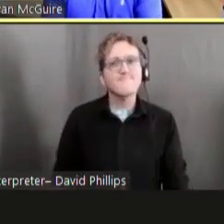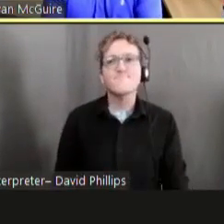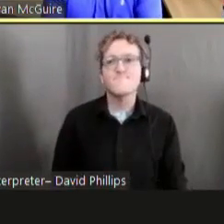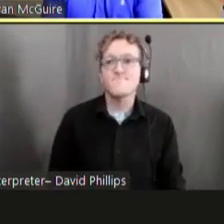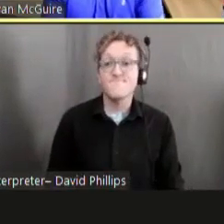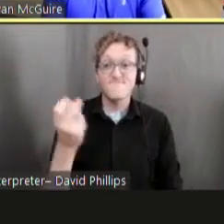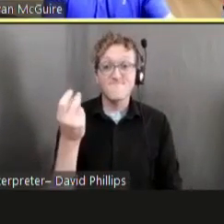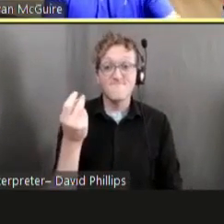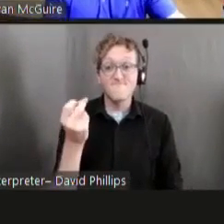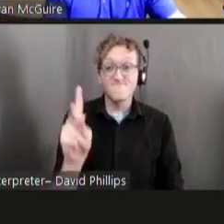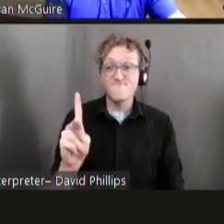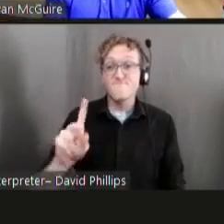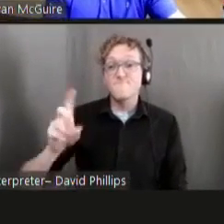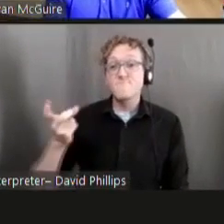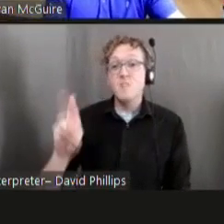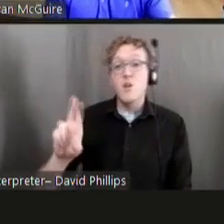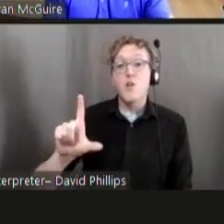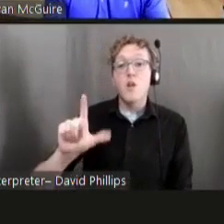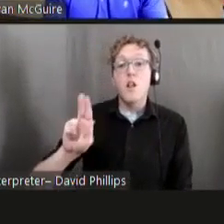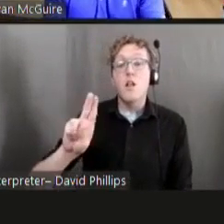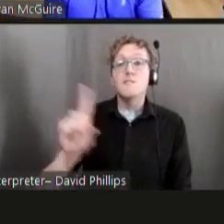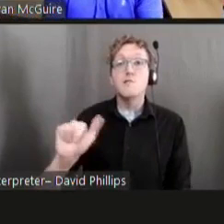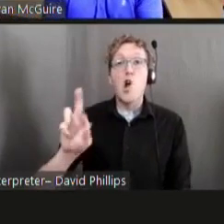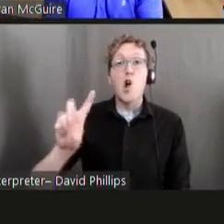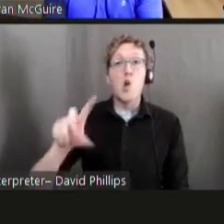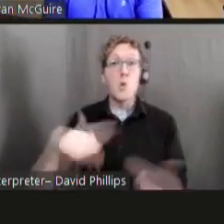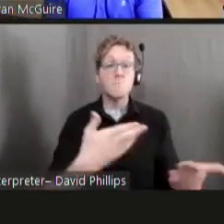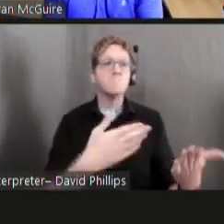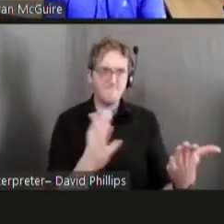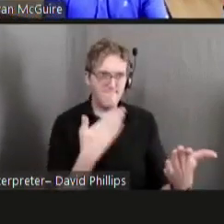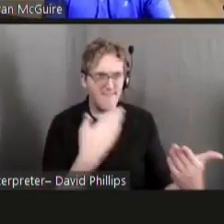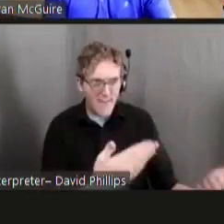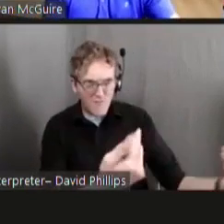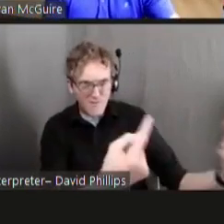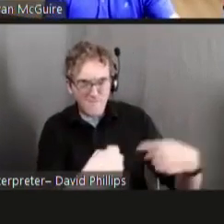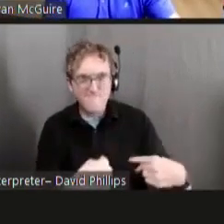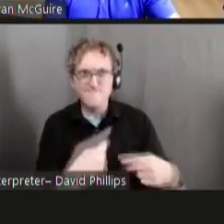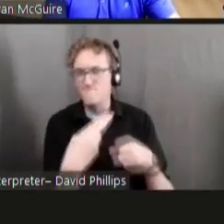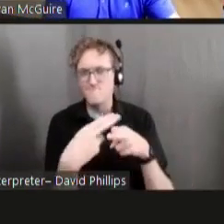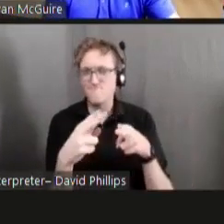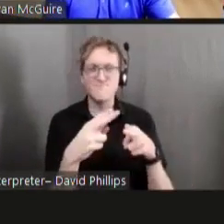Lizardo, you have the floor. Thank you for, first of all, thank you for being here on such short notice.